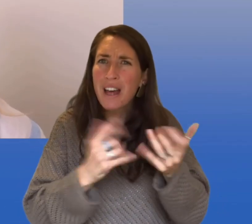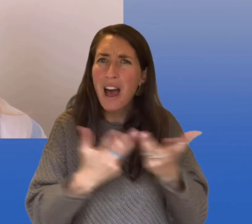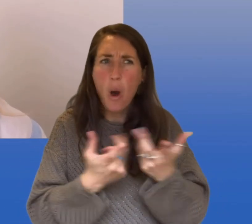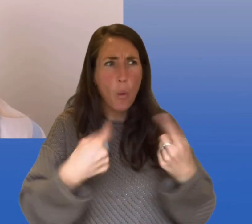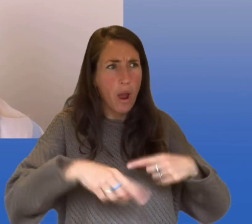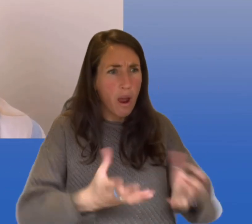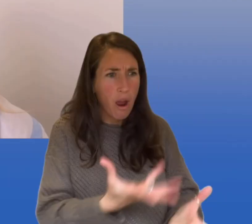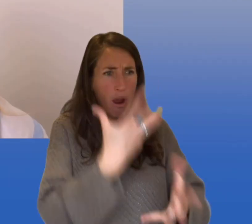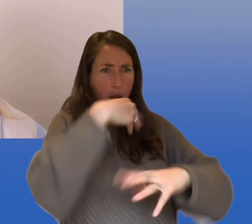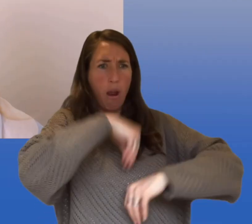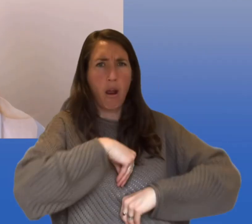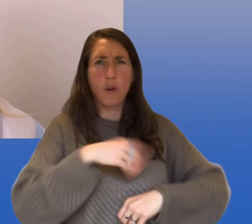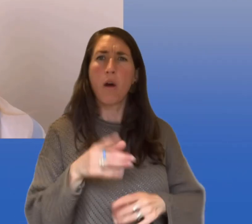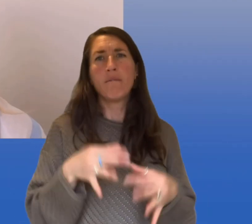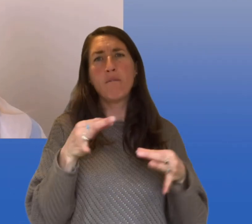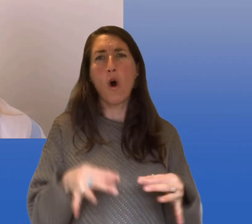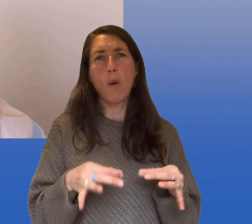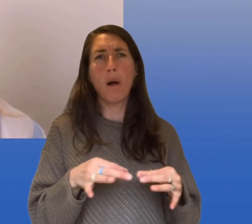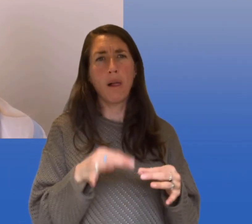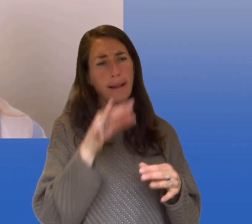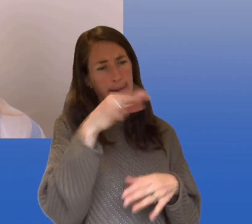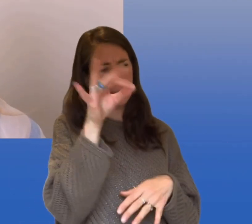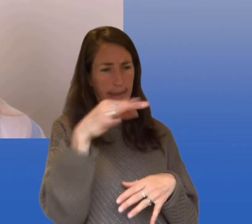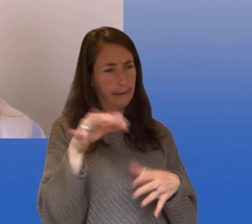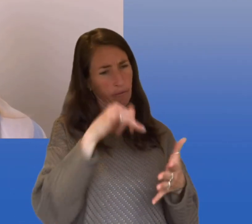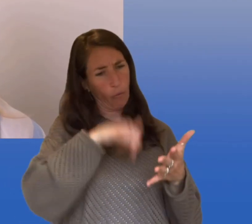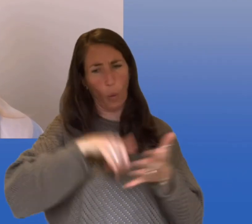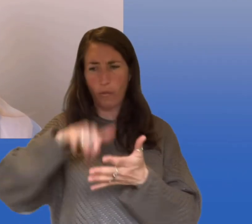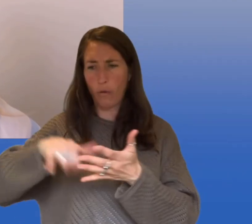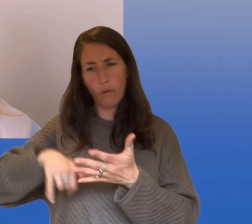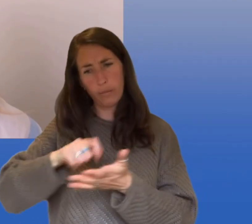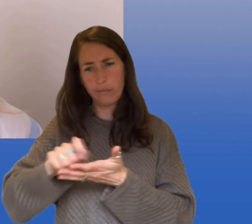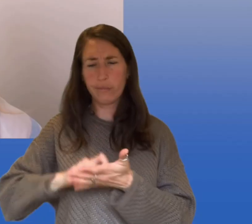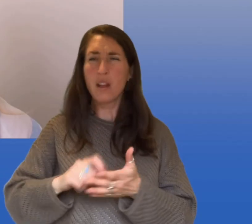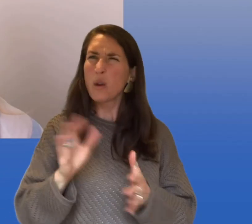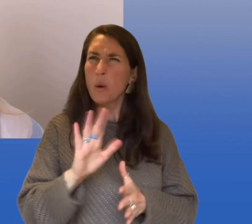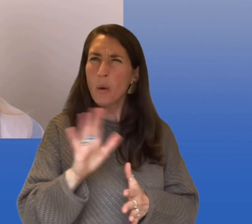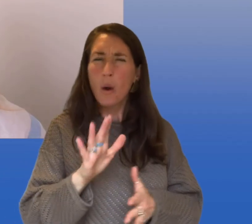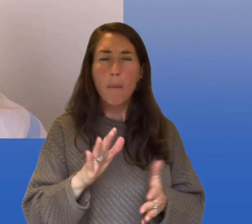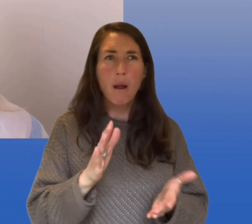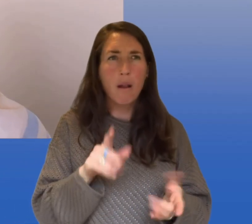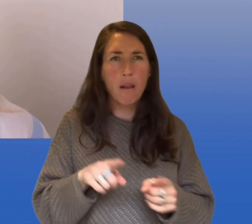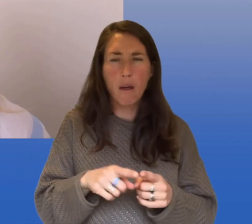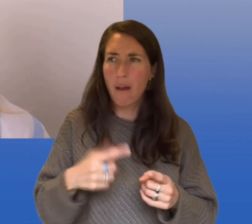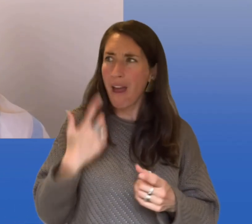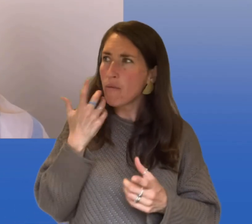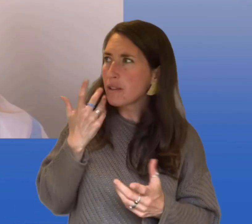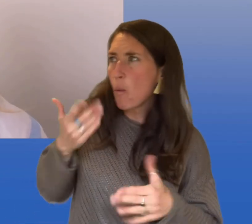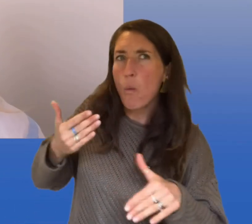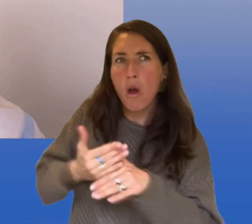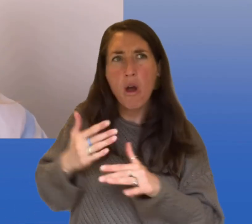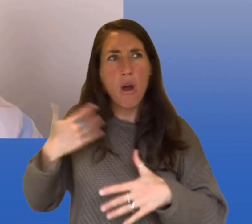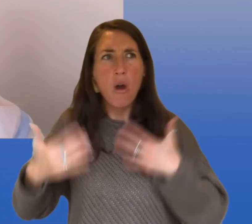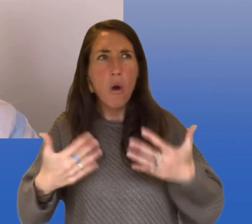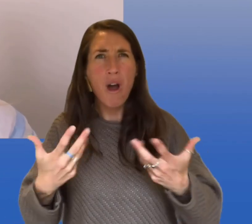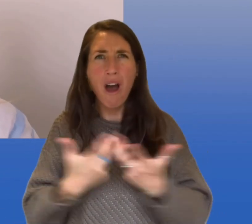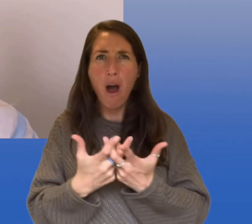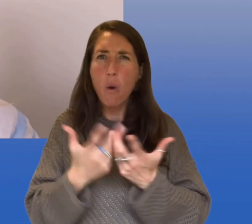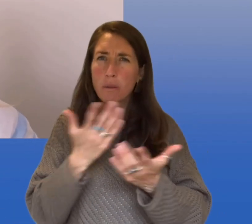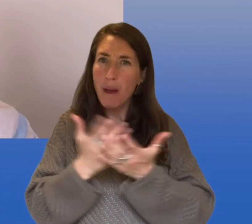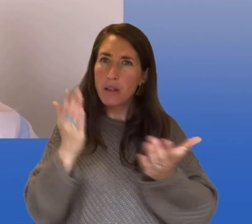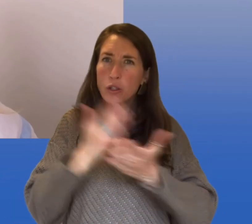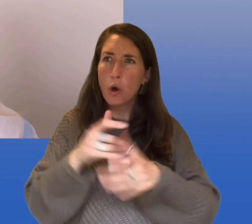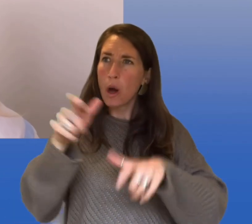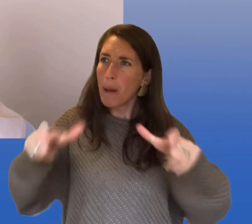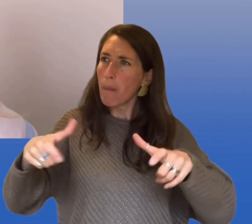we embody that, not just through those formal requests like asset transfers, but in the way that we do our work. And that will very much be